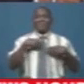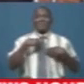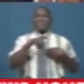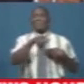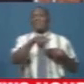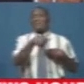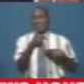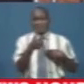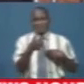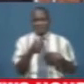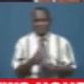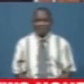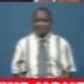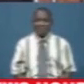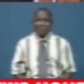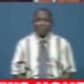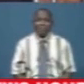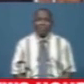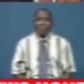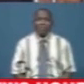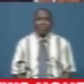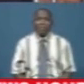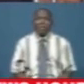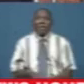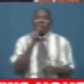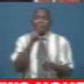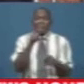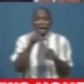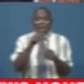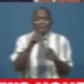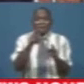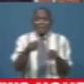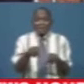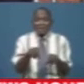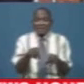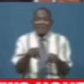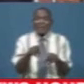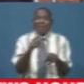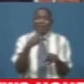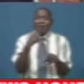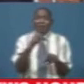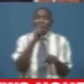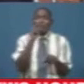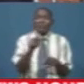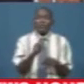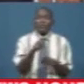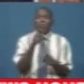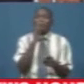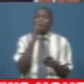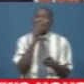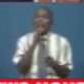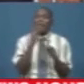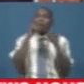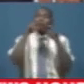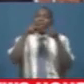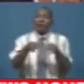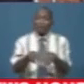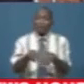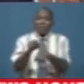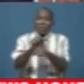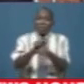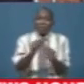shape or form. The presence of shang fines in water bodies is